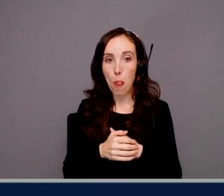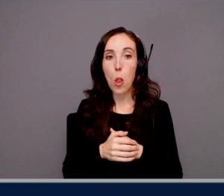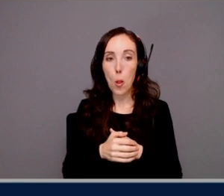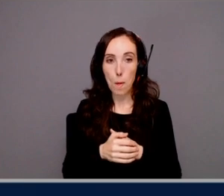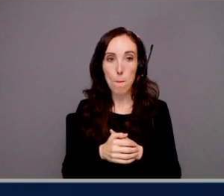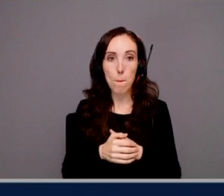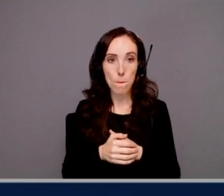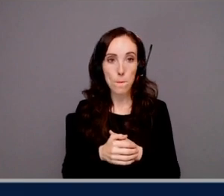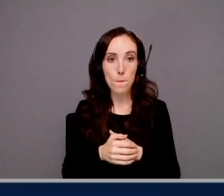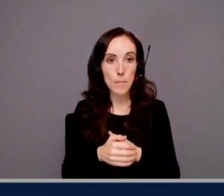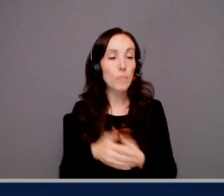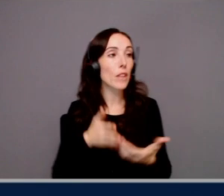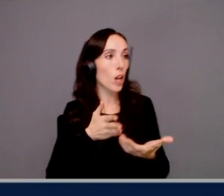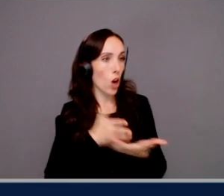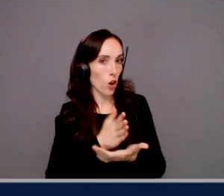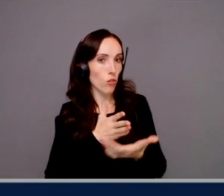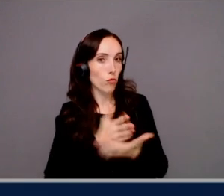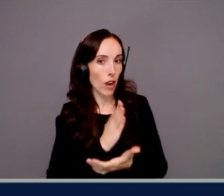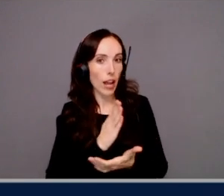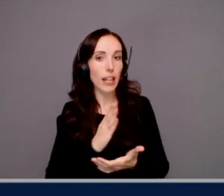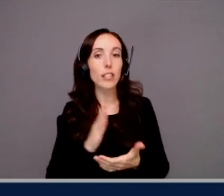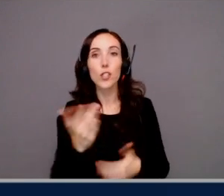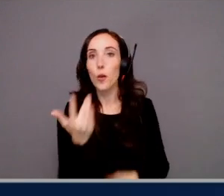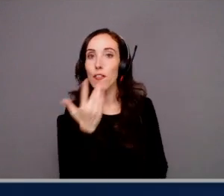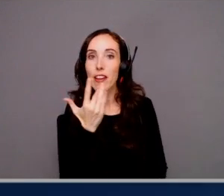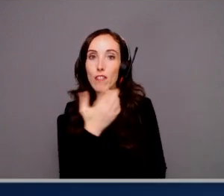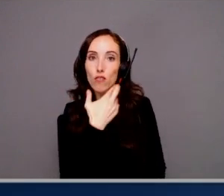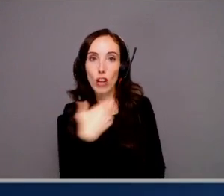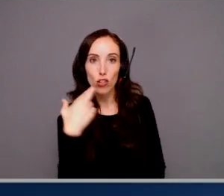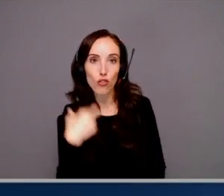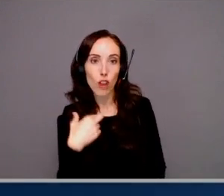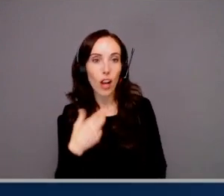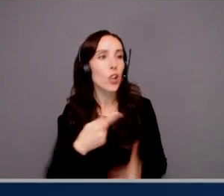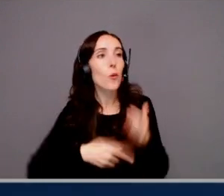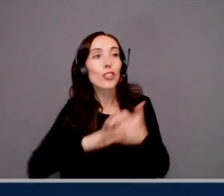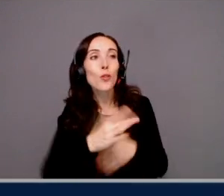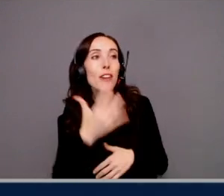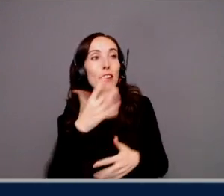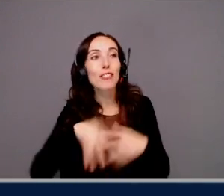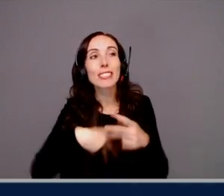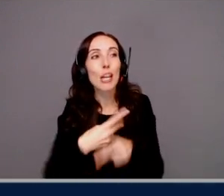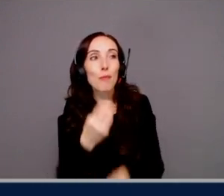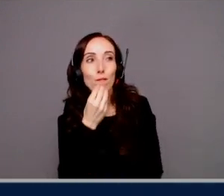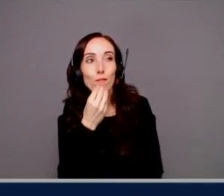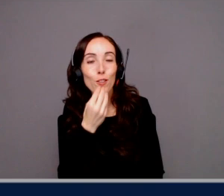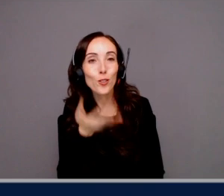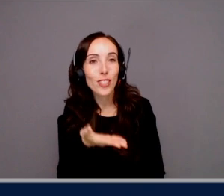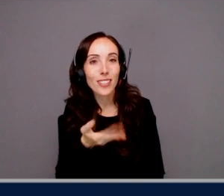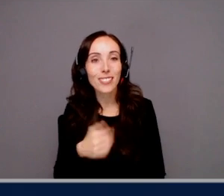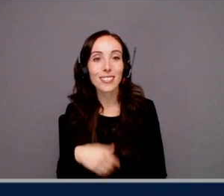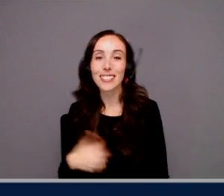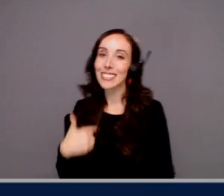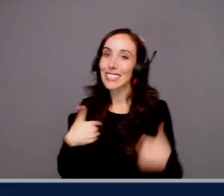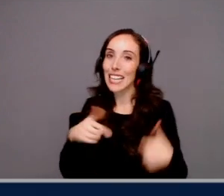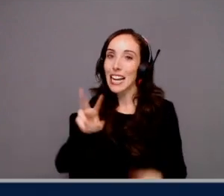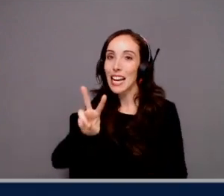All right, so we're looking at favorite restaurants. We're voting. What's your favorite type of food? I'm a vegan, so